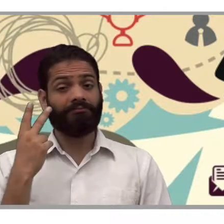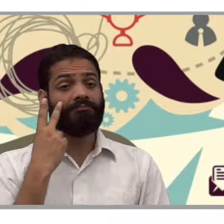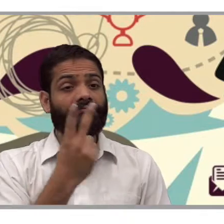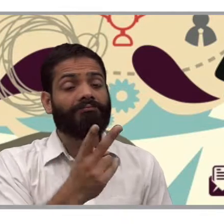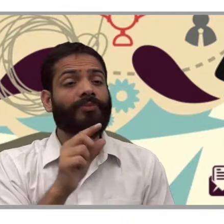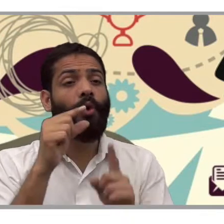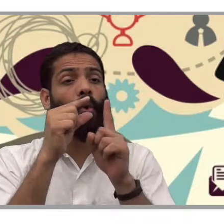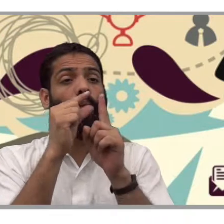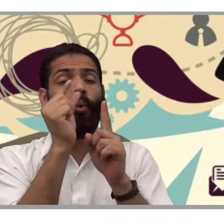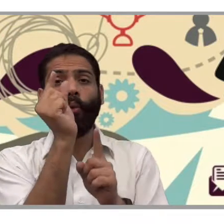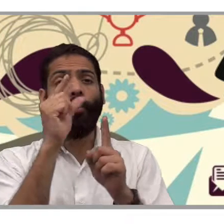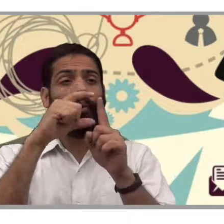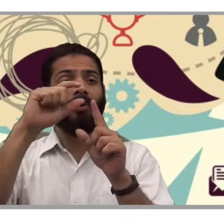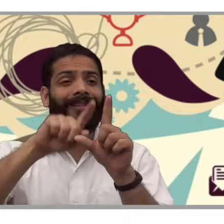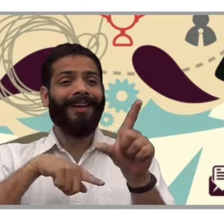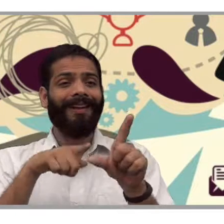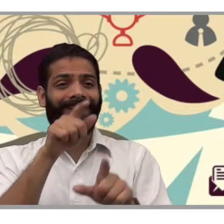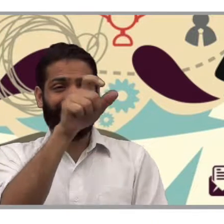comes.